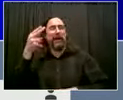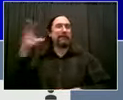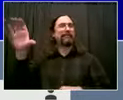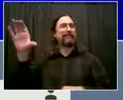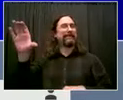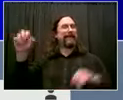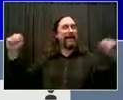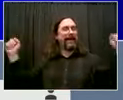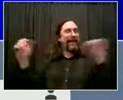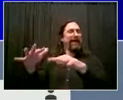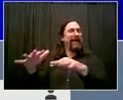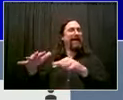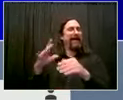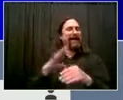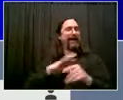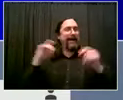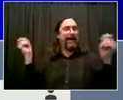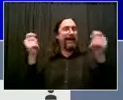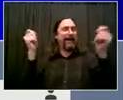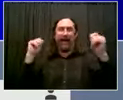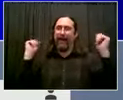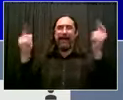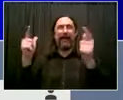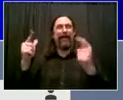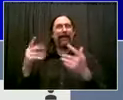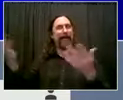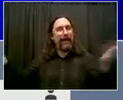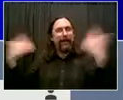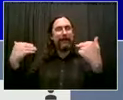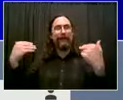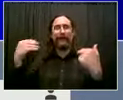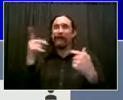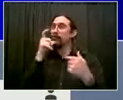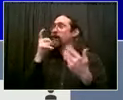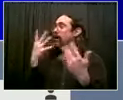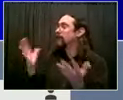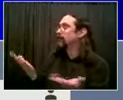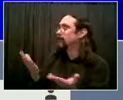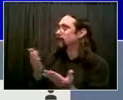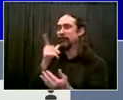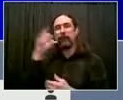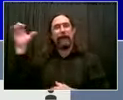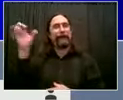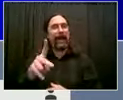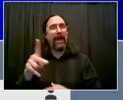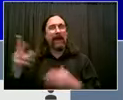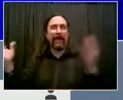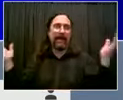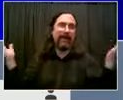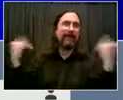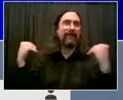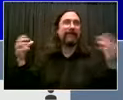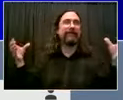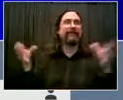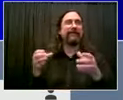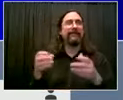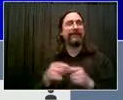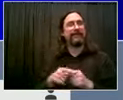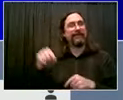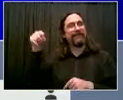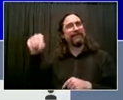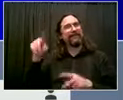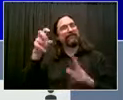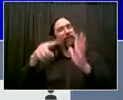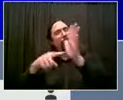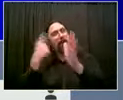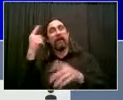comeback. This is going to be an amazing, memorable, once-in-a-lifetime week in New York City. It is the brainchild of